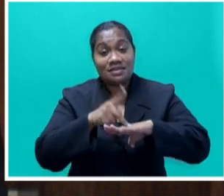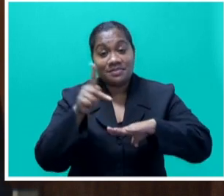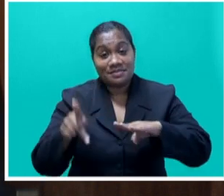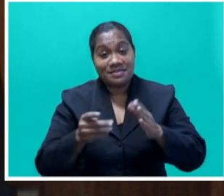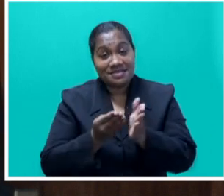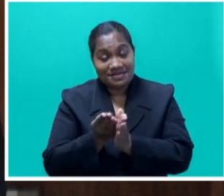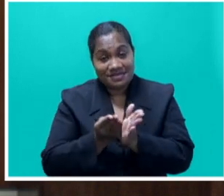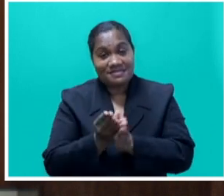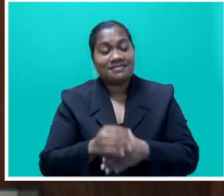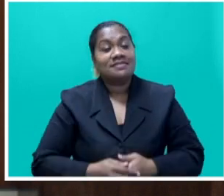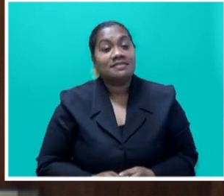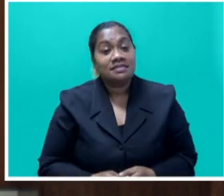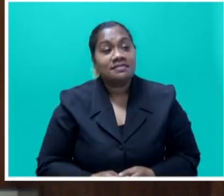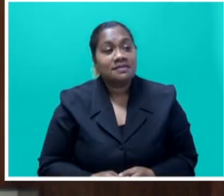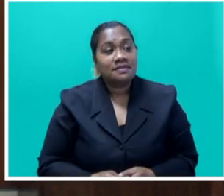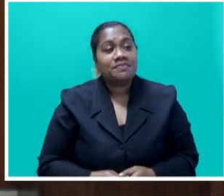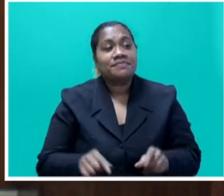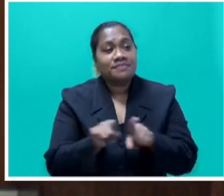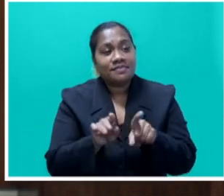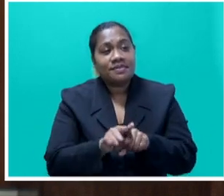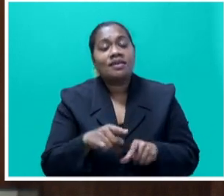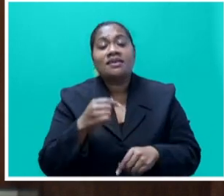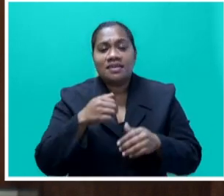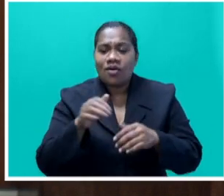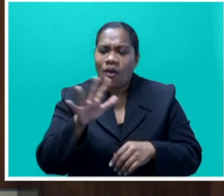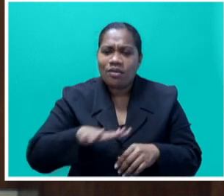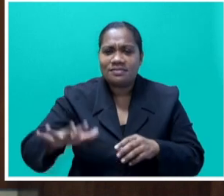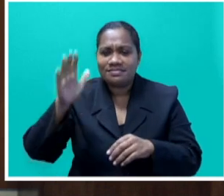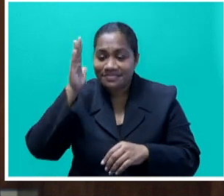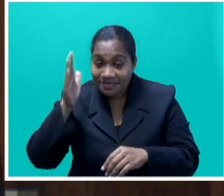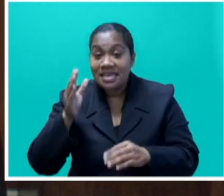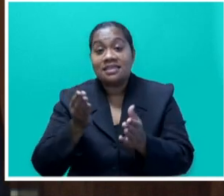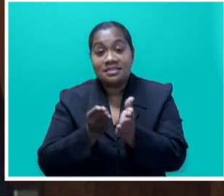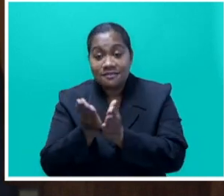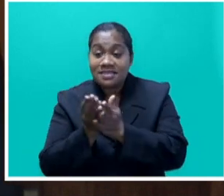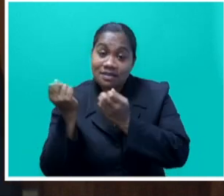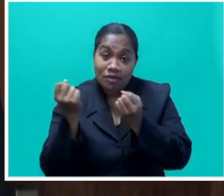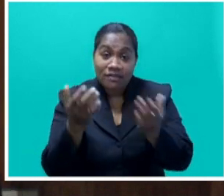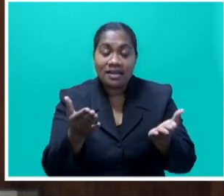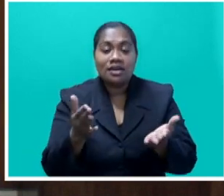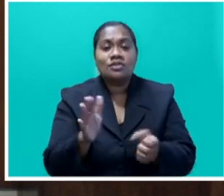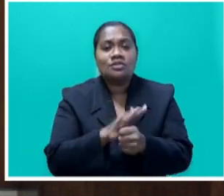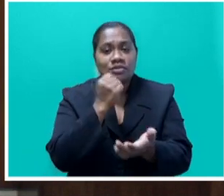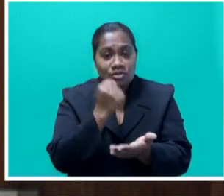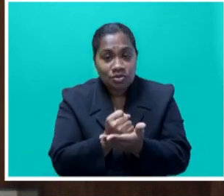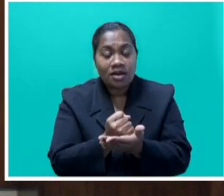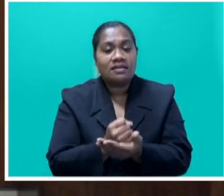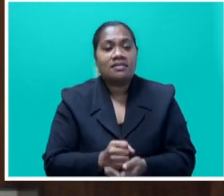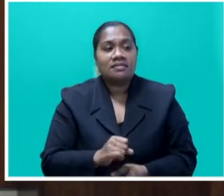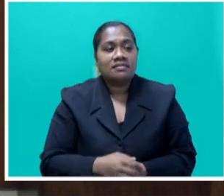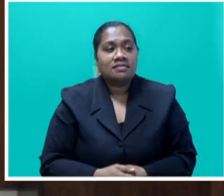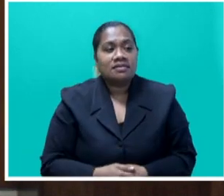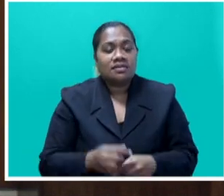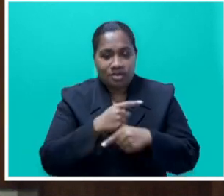as well as all those intervention centres and services that are provided to ensure that we are able